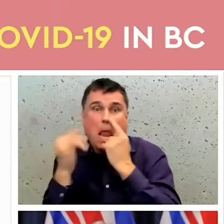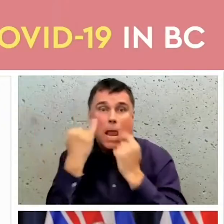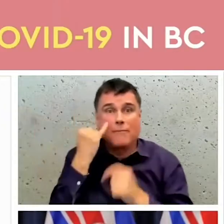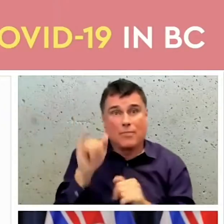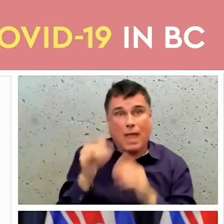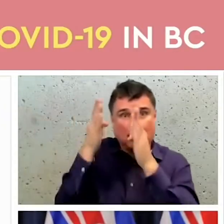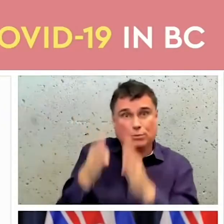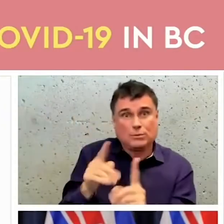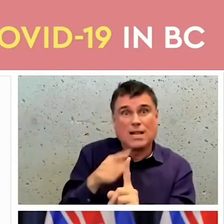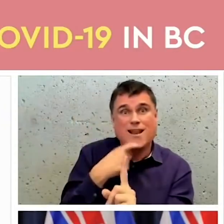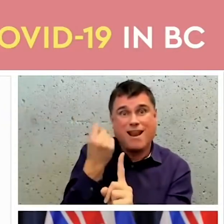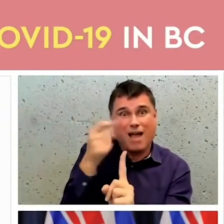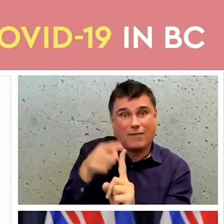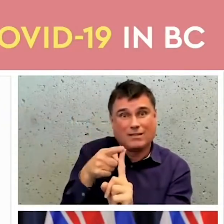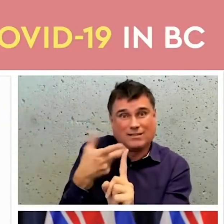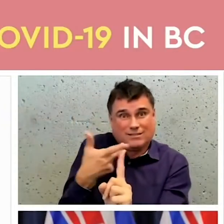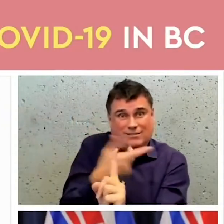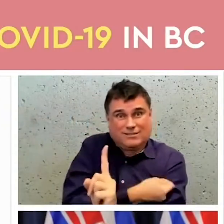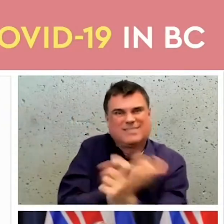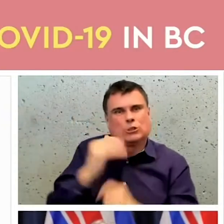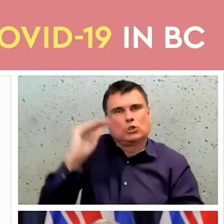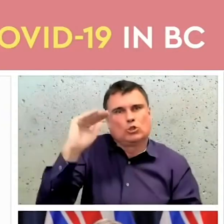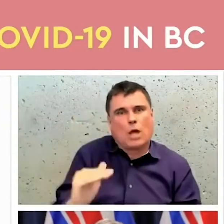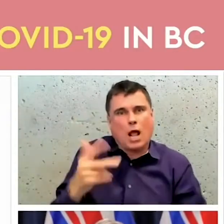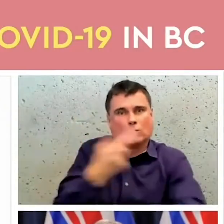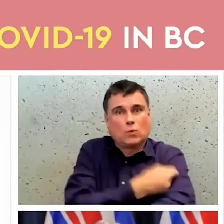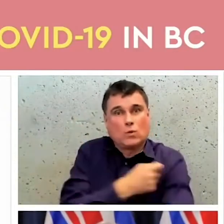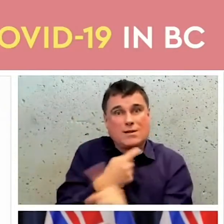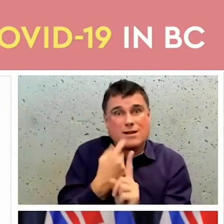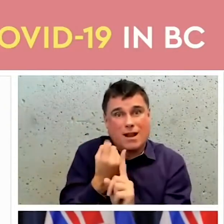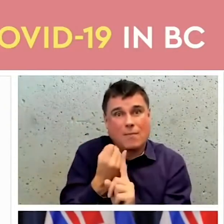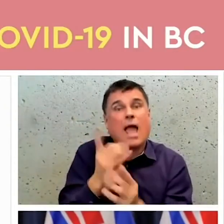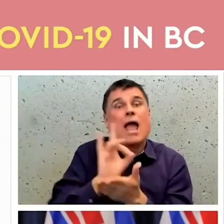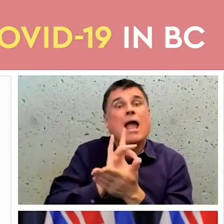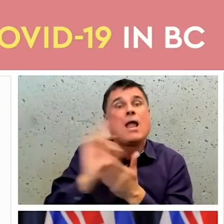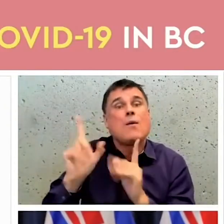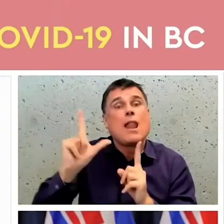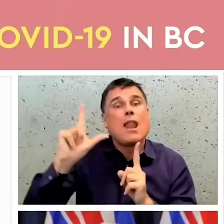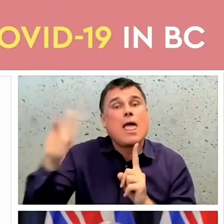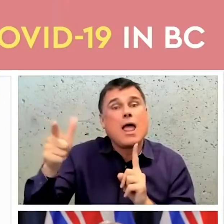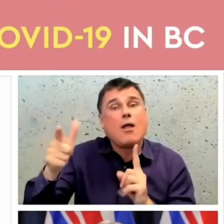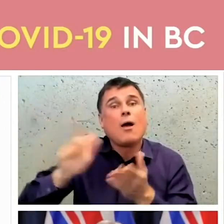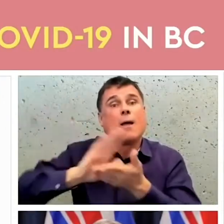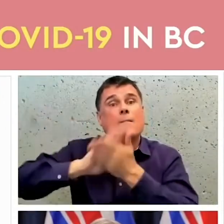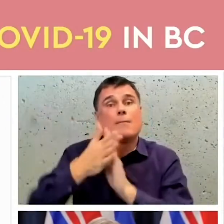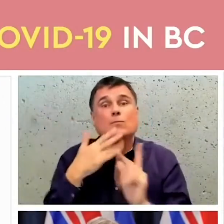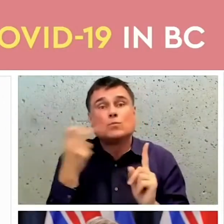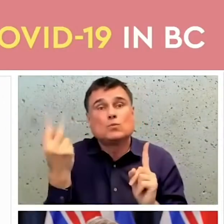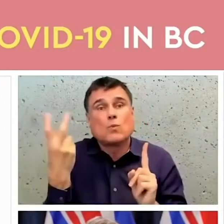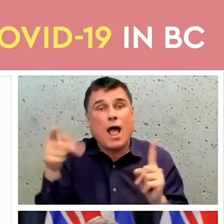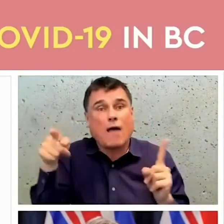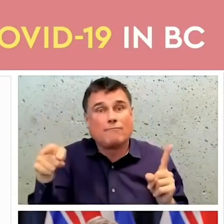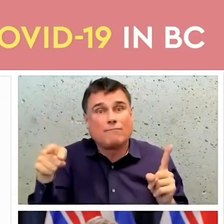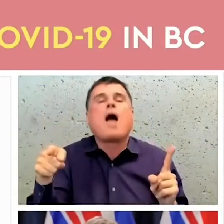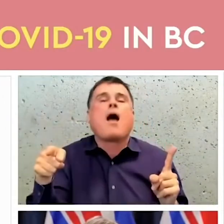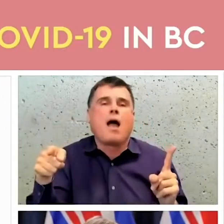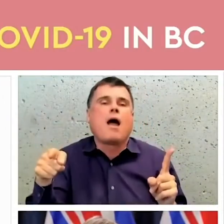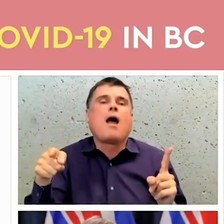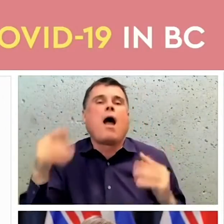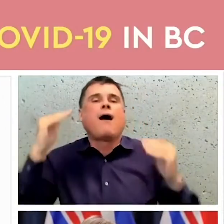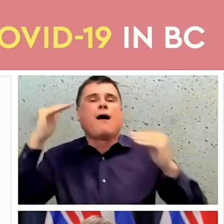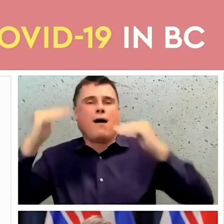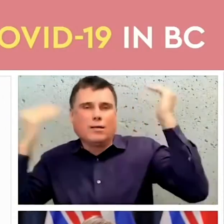their second dose. I think Dr. Henry's covered the interval. And the other thing that's really